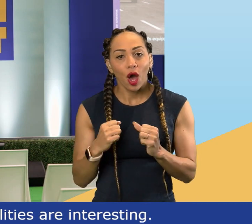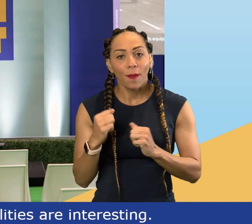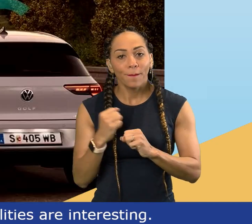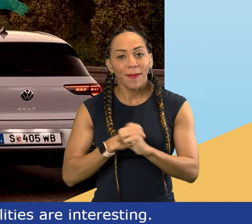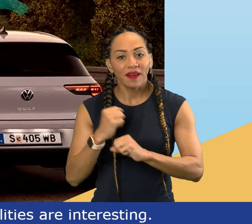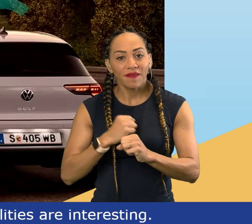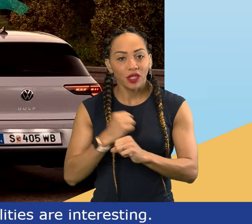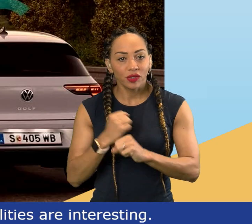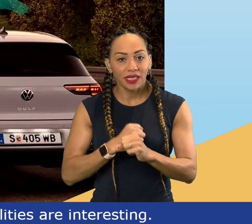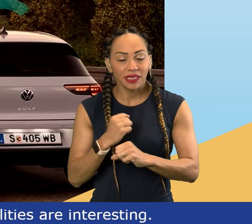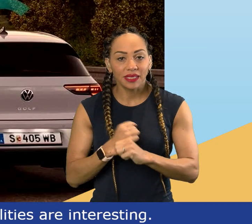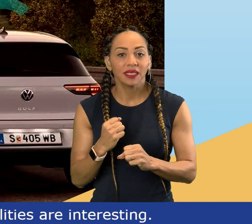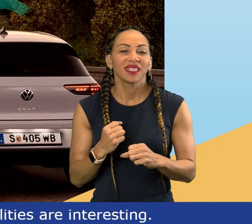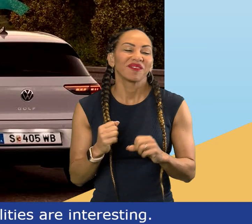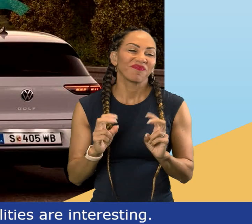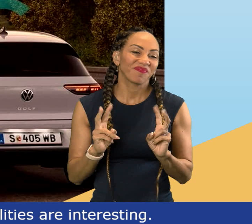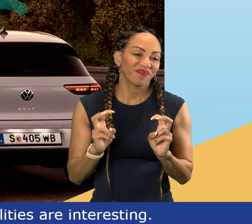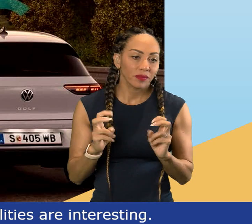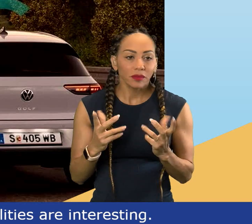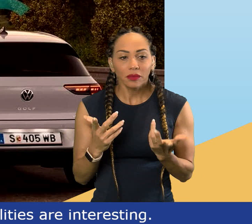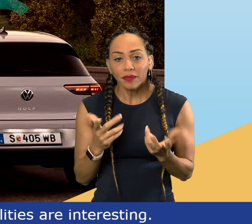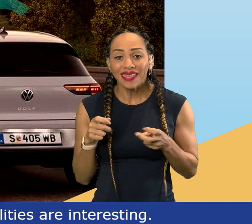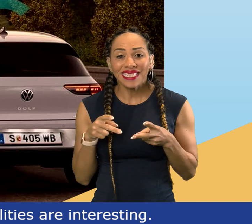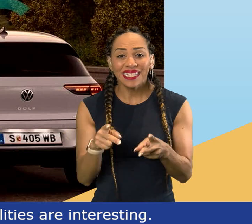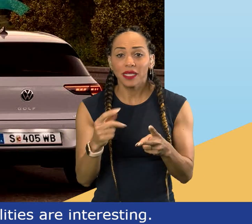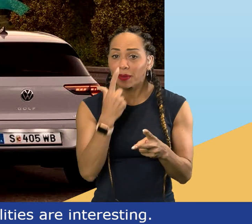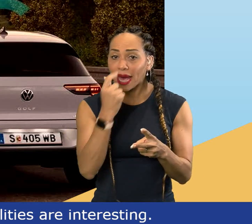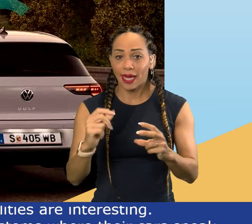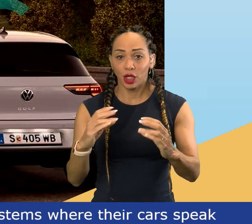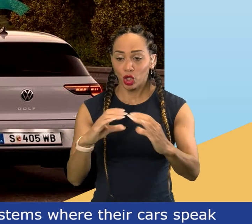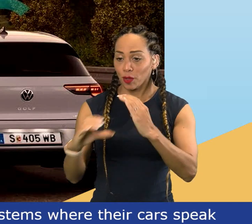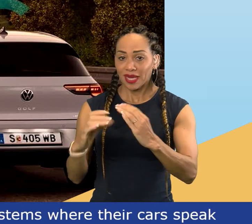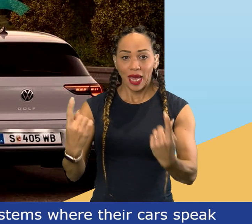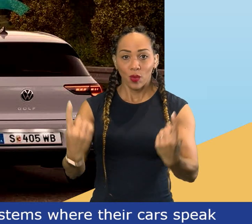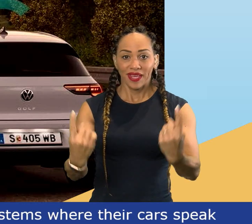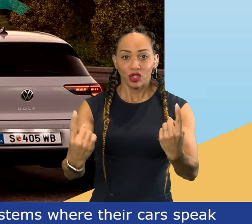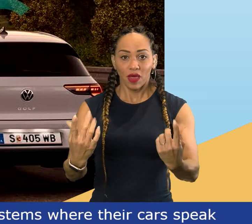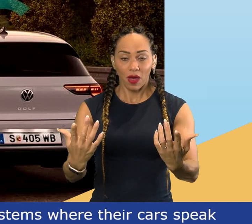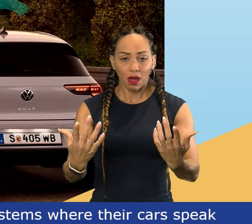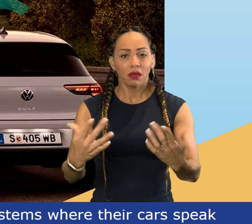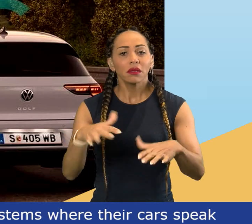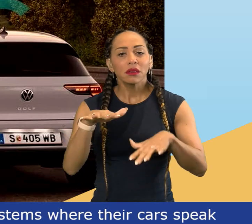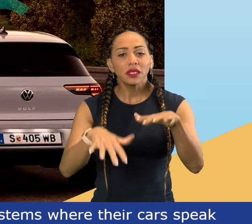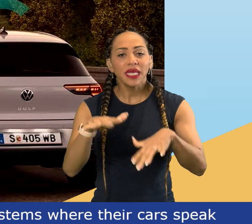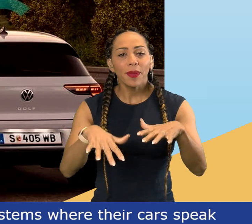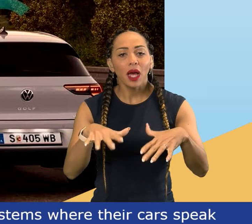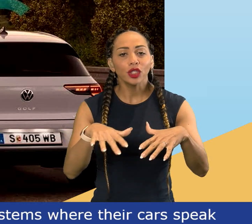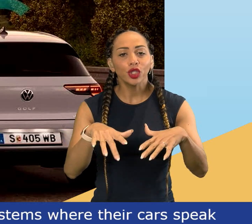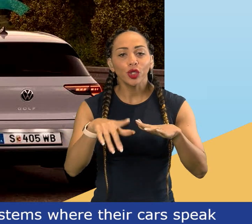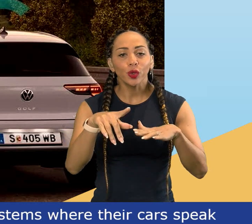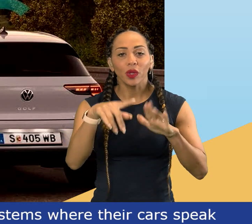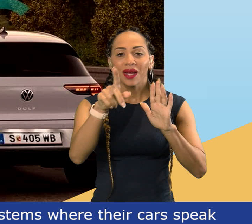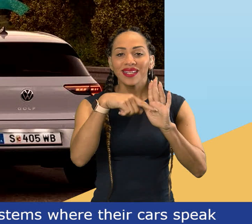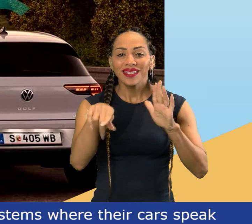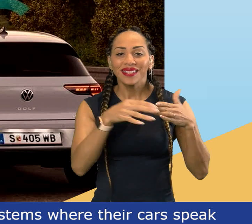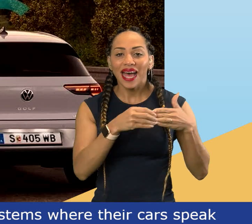other. So this is not AI really, but it's effectively the cars communicate with each other. The idea is that it's a bit like what your sat-nav does in terms of tells you whether there's traffic ahead.